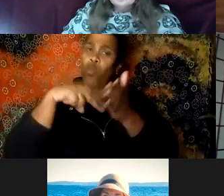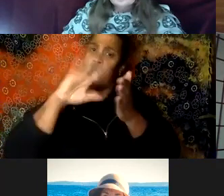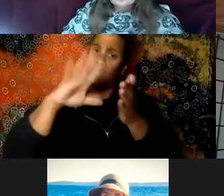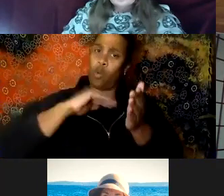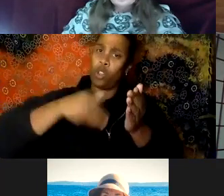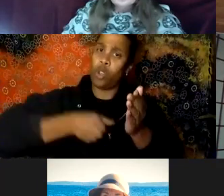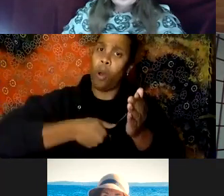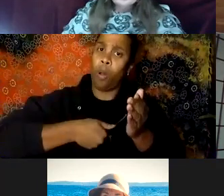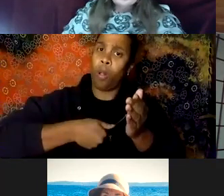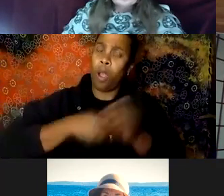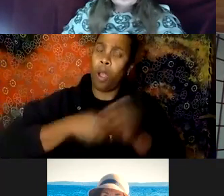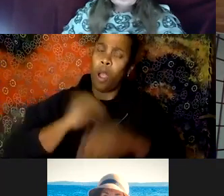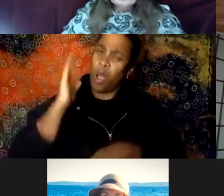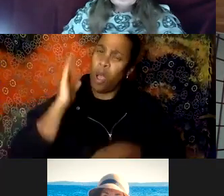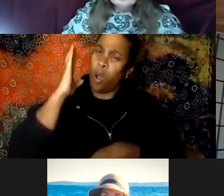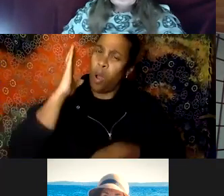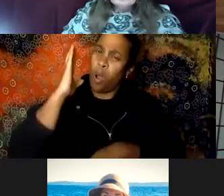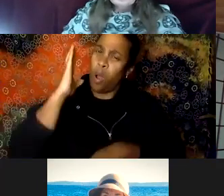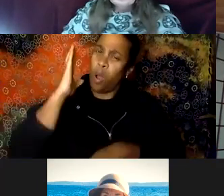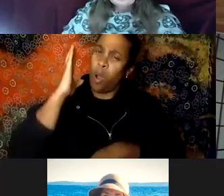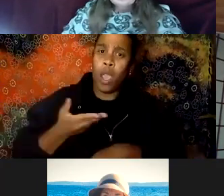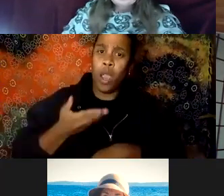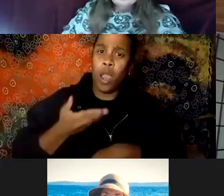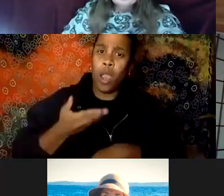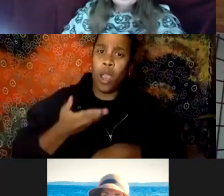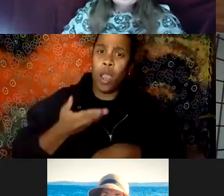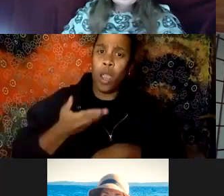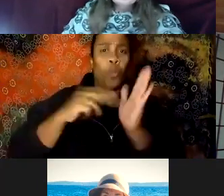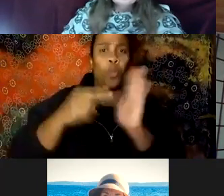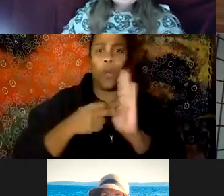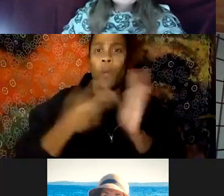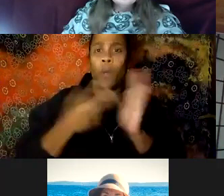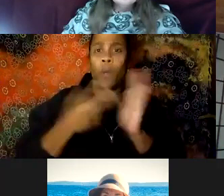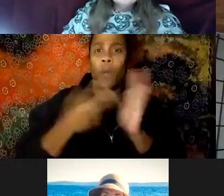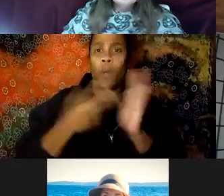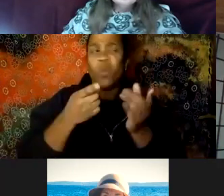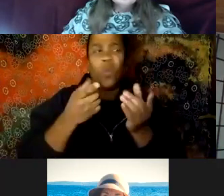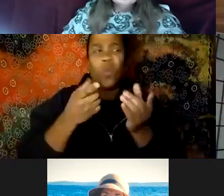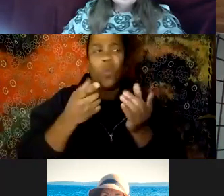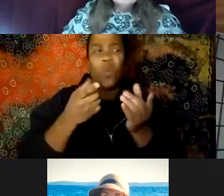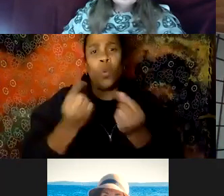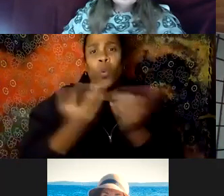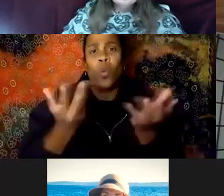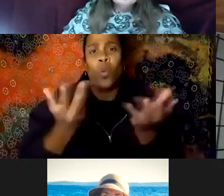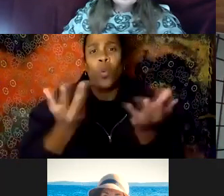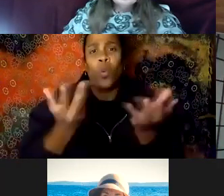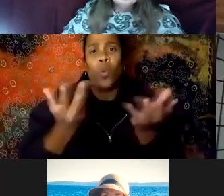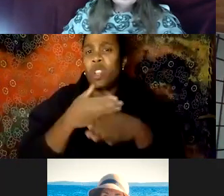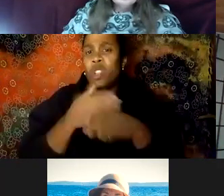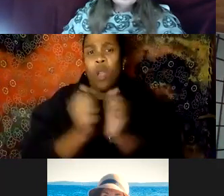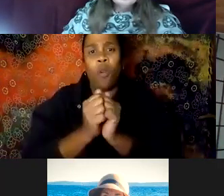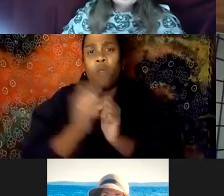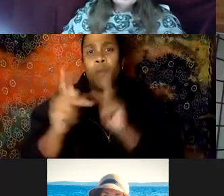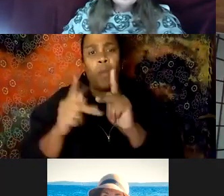Why are you here? What is your purpose? What are you here to achieve and share with people? What are you here to